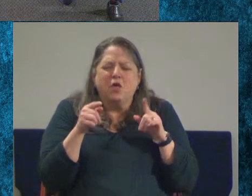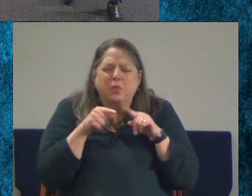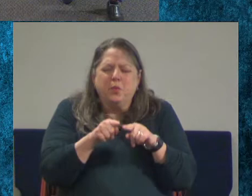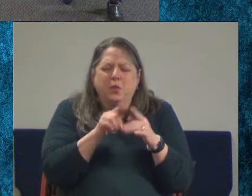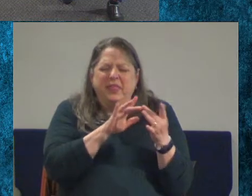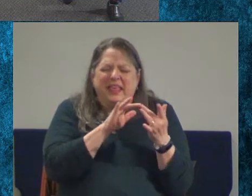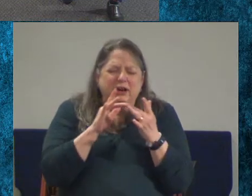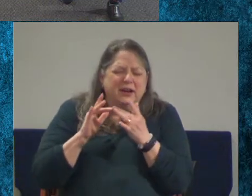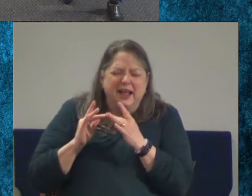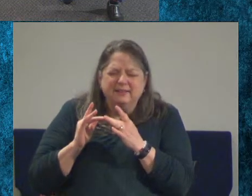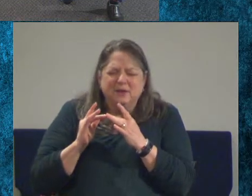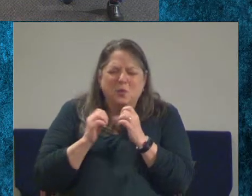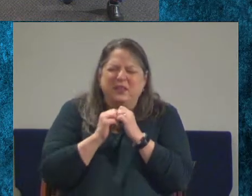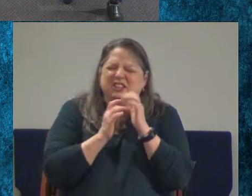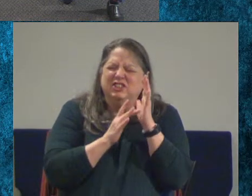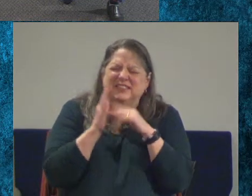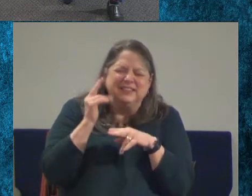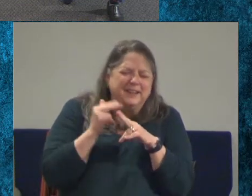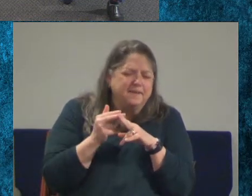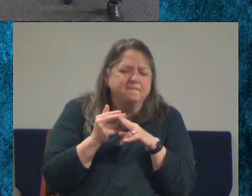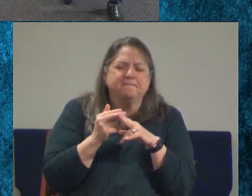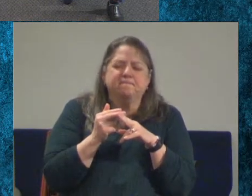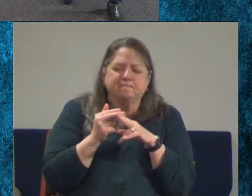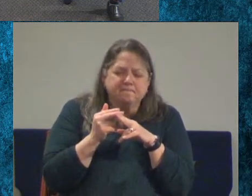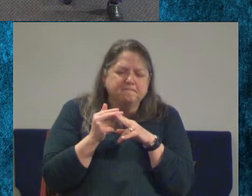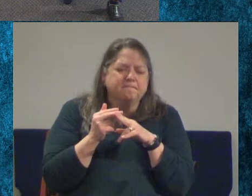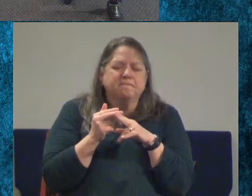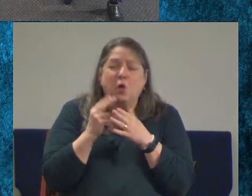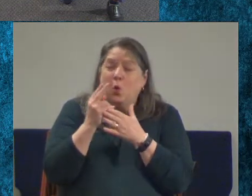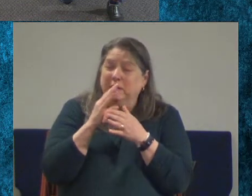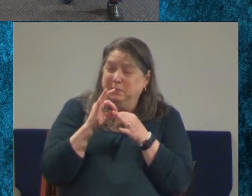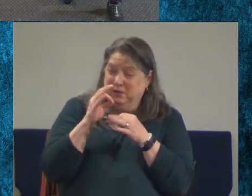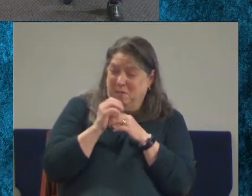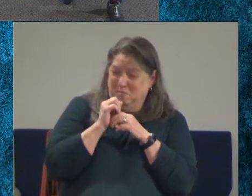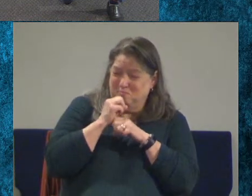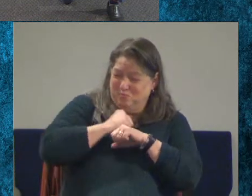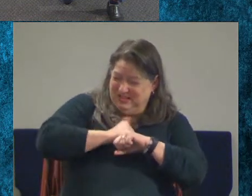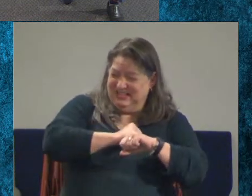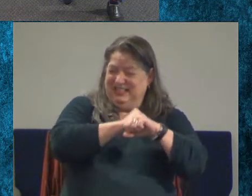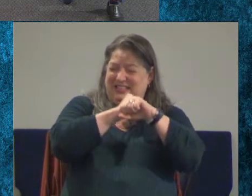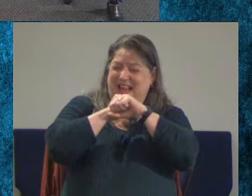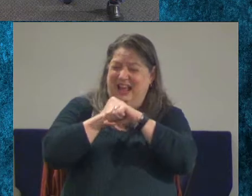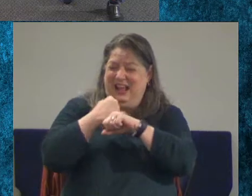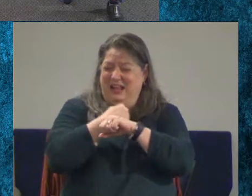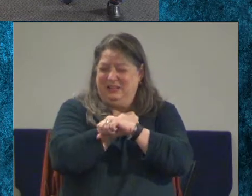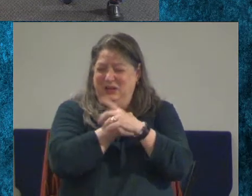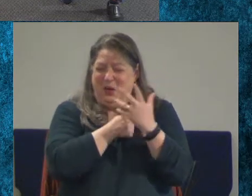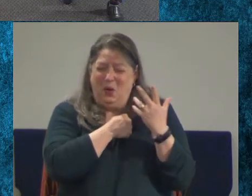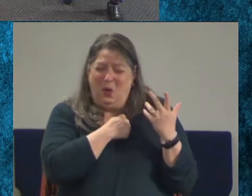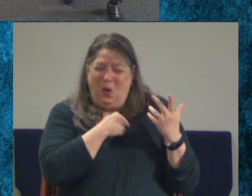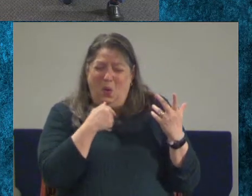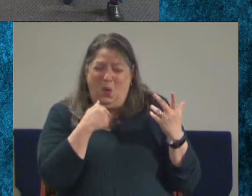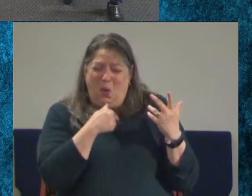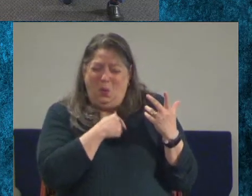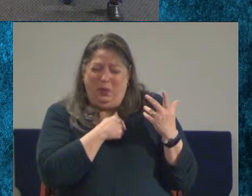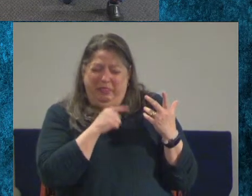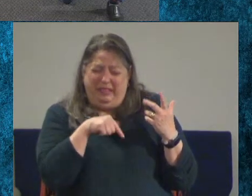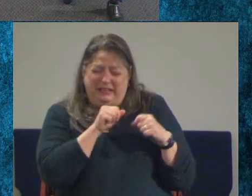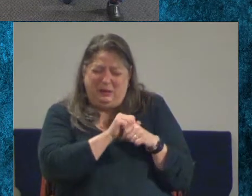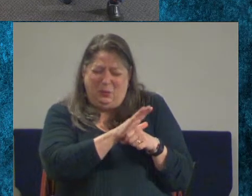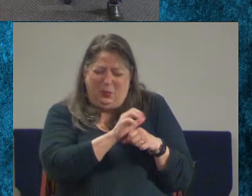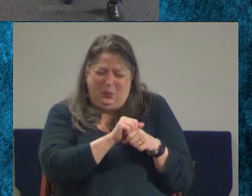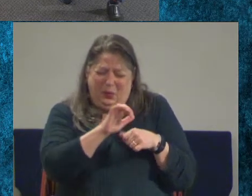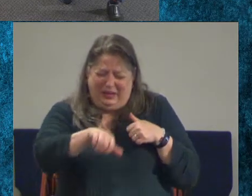God, in the name of Jesus. We pray that you would, Holy Spirit, protect us as we continue to be challenged with this pandemic. We pray that